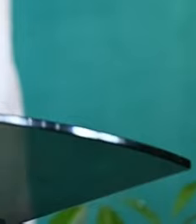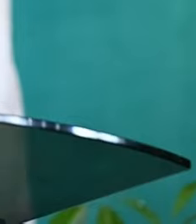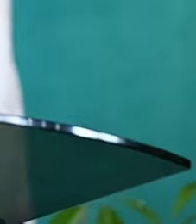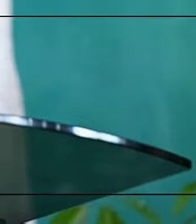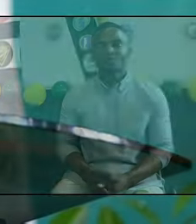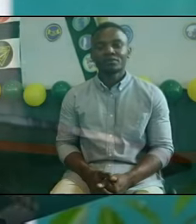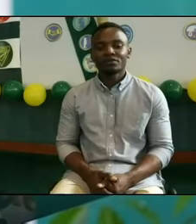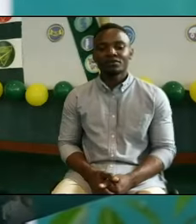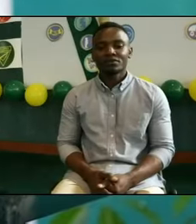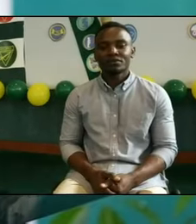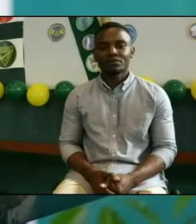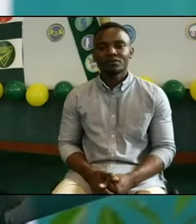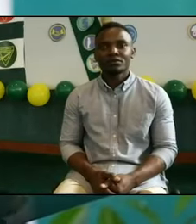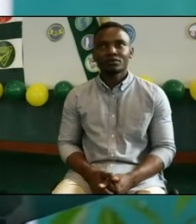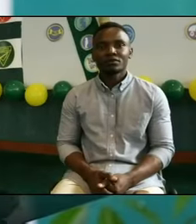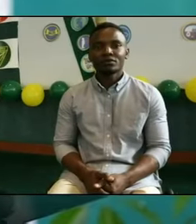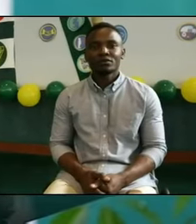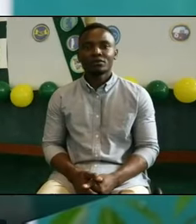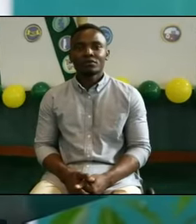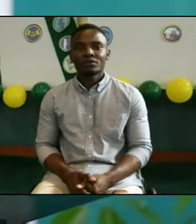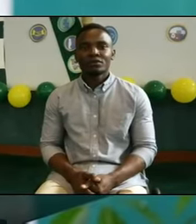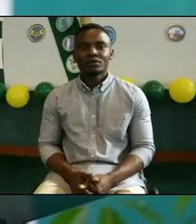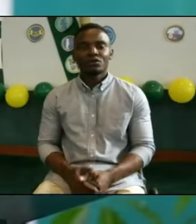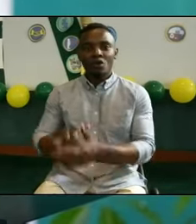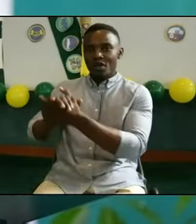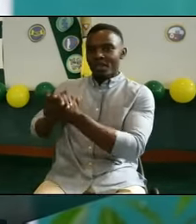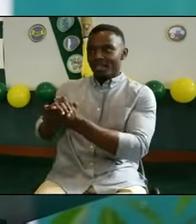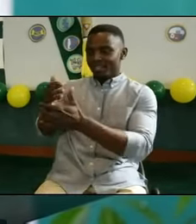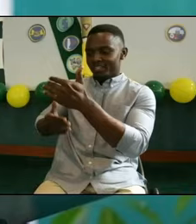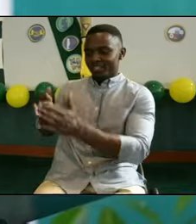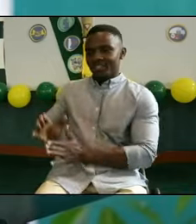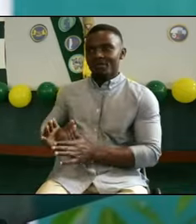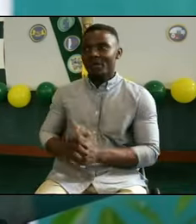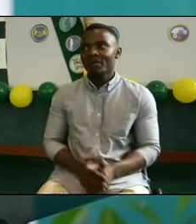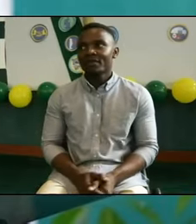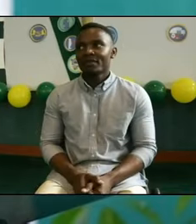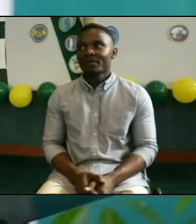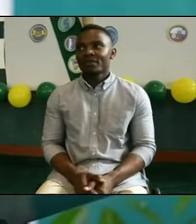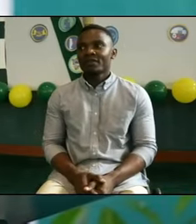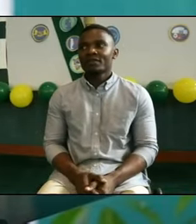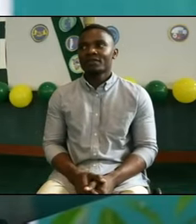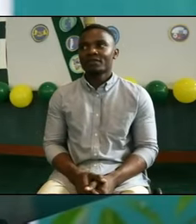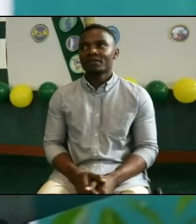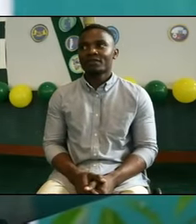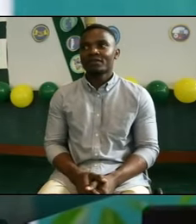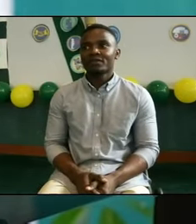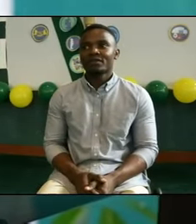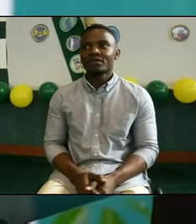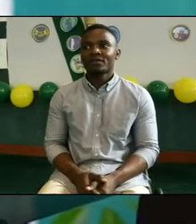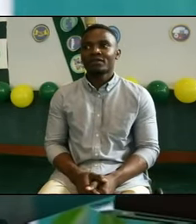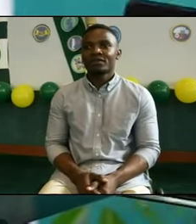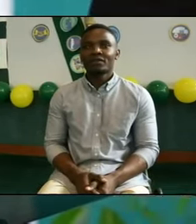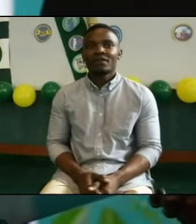Just take a second and then greet the person next to you and say one blessing. Give the person